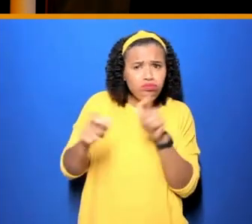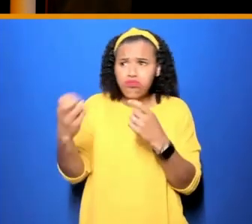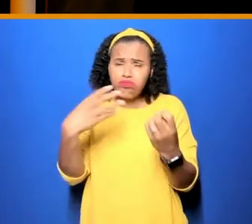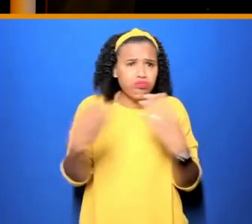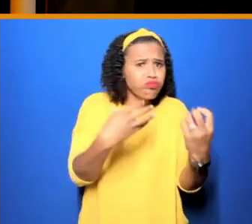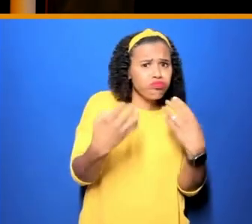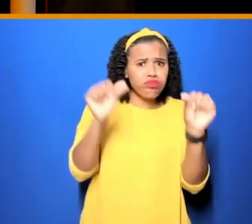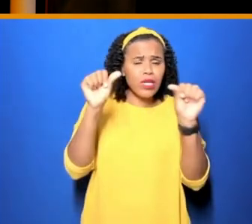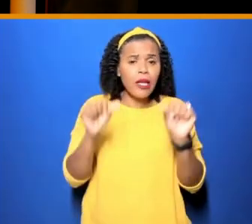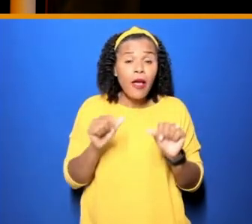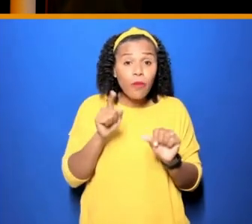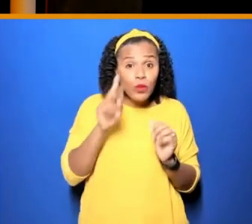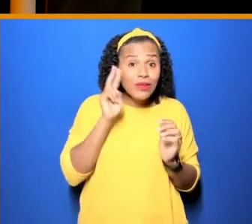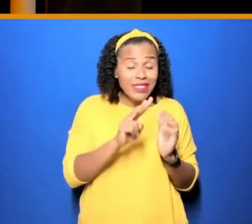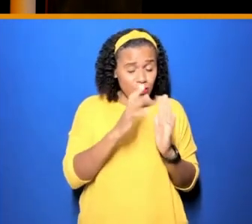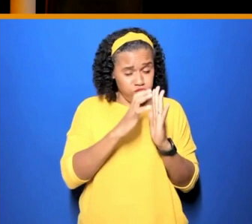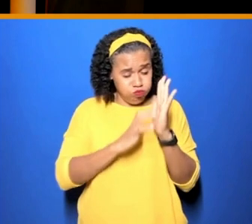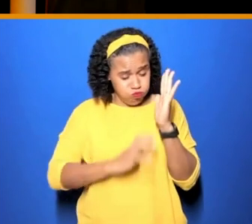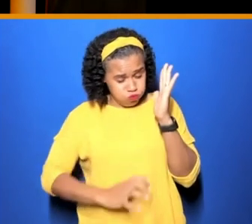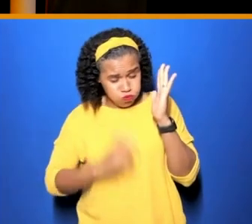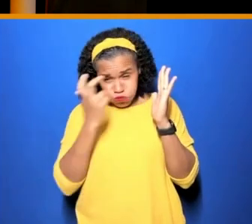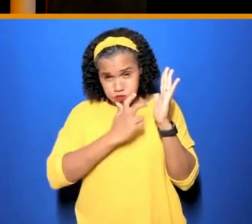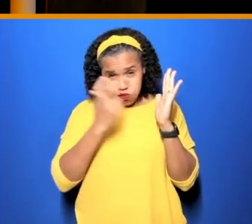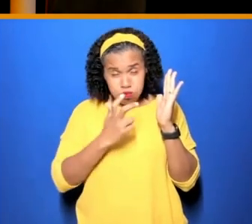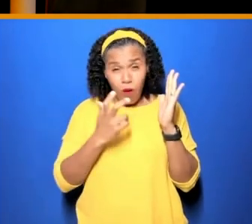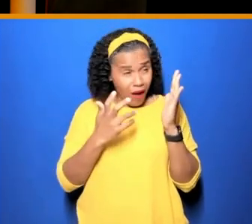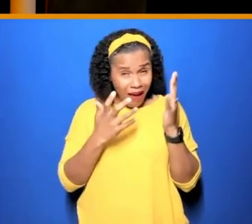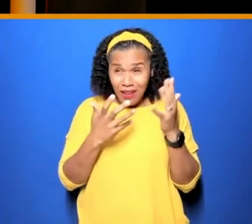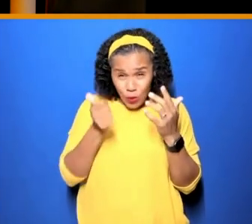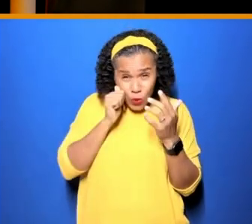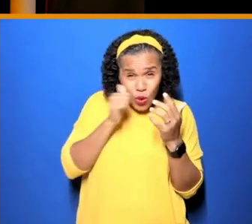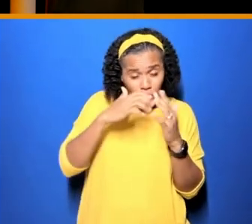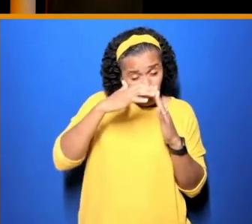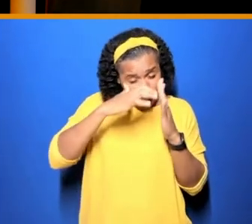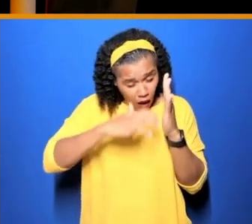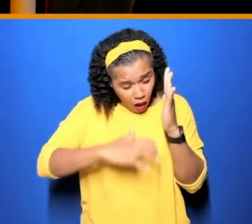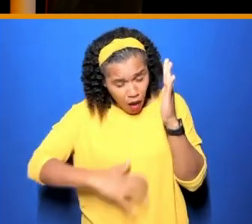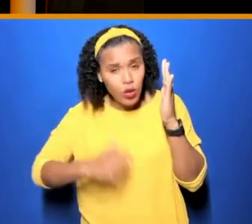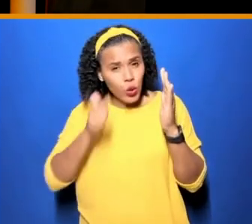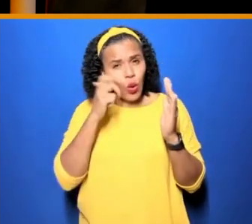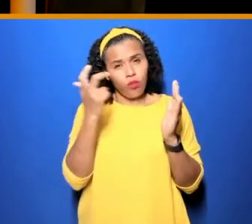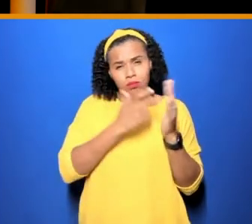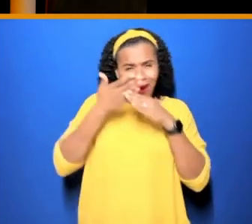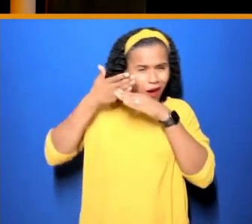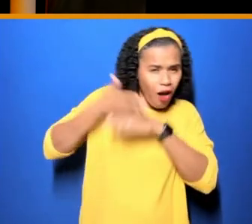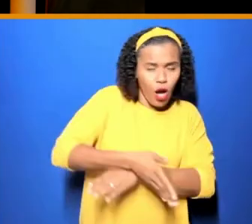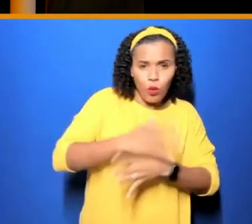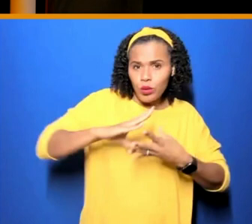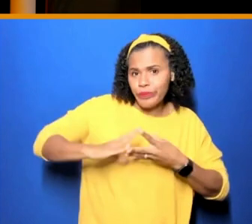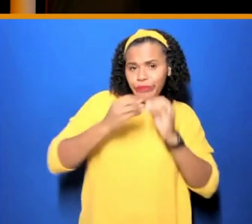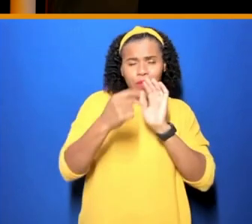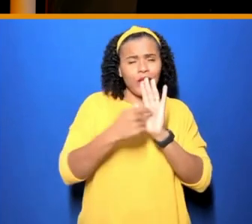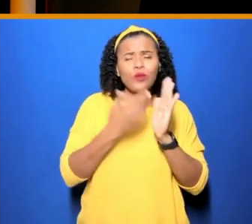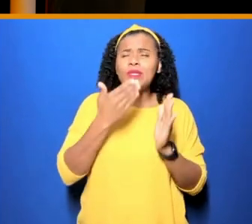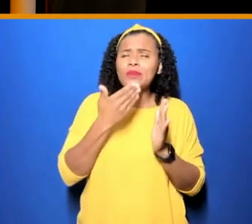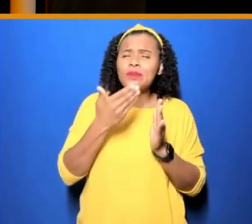you can see just from the text, the amount of work that's gone into preparing this is phenomenal. So please do, I urge you all to vote